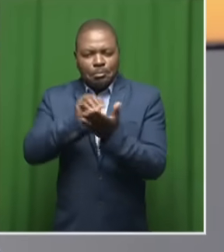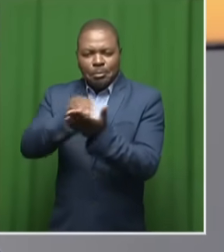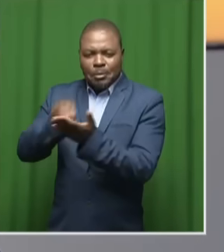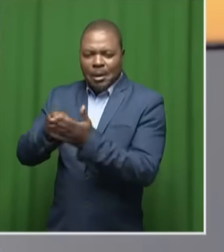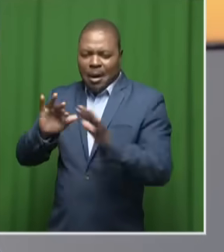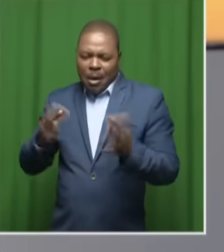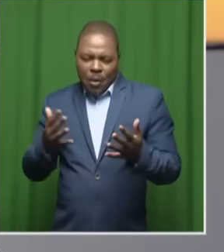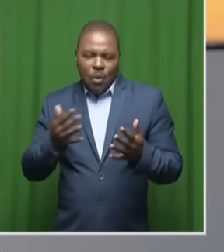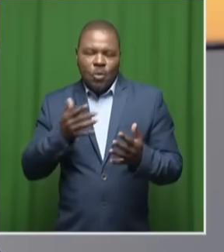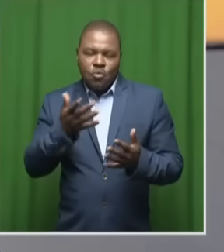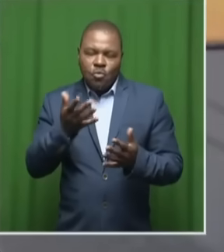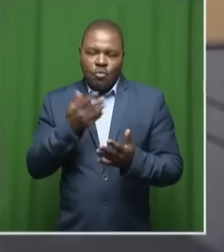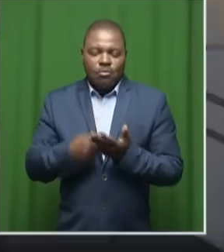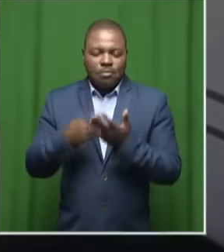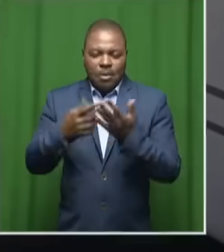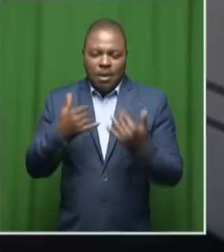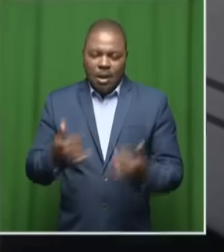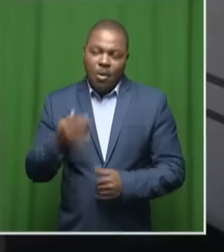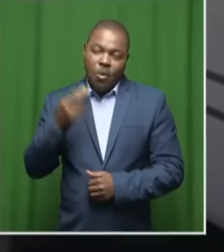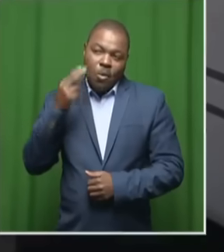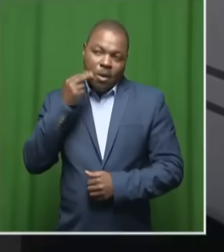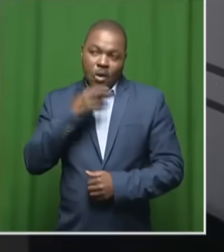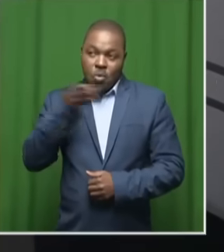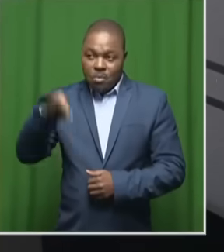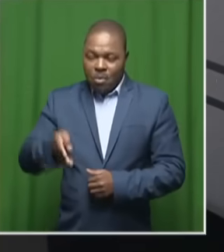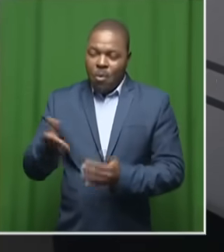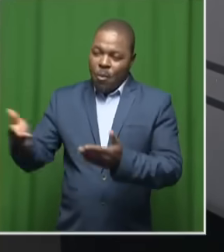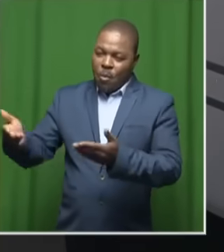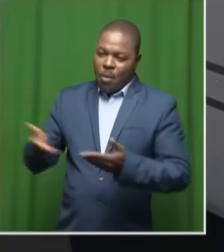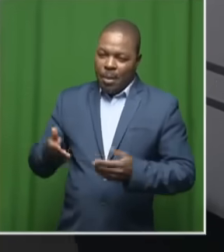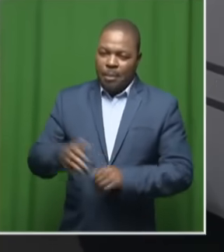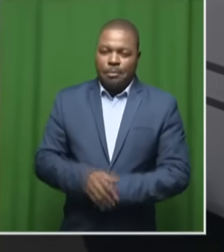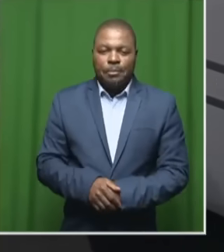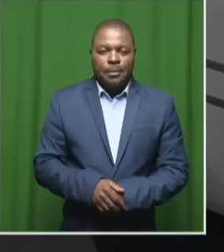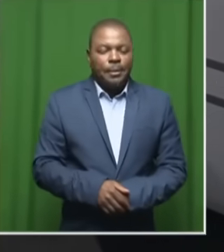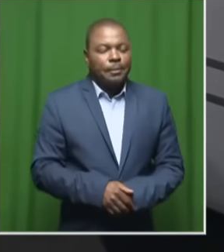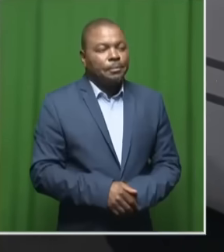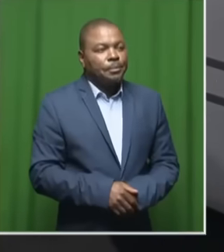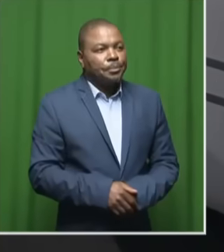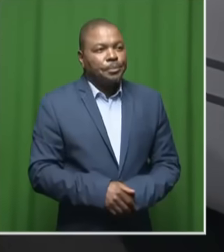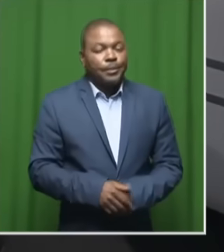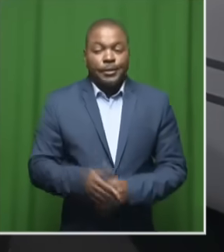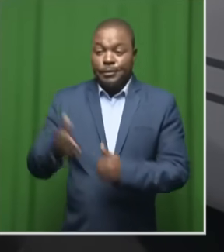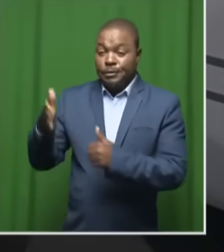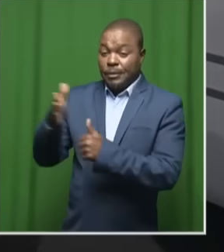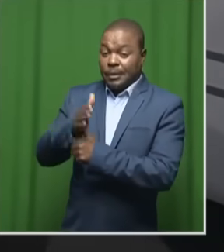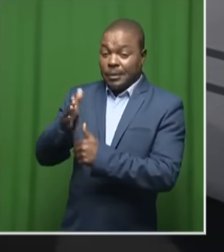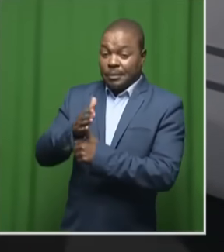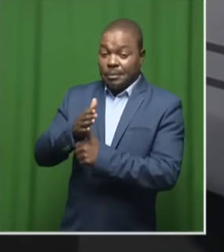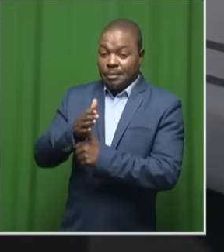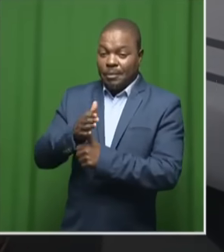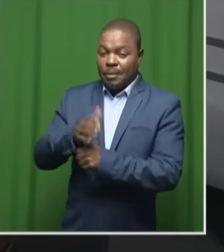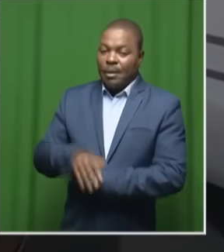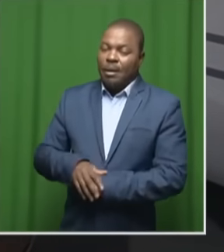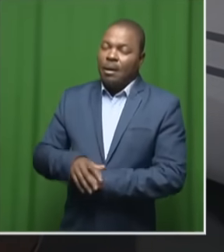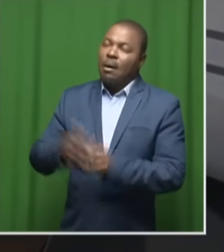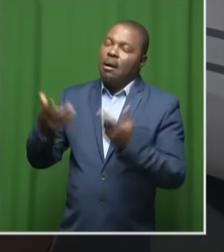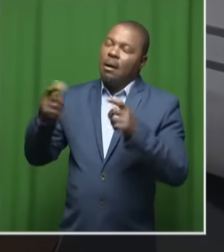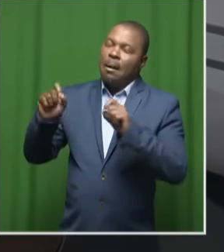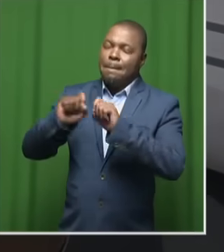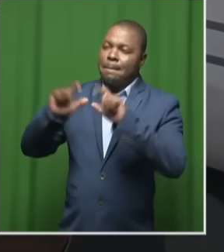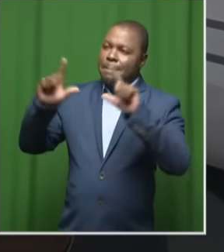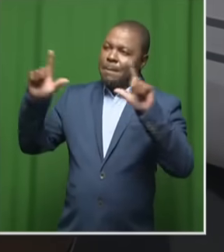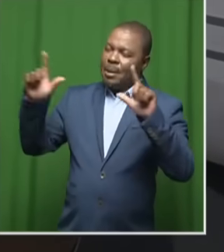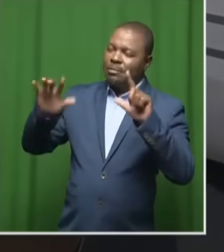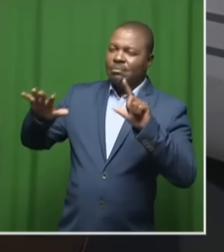nice to have you. Welcome. Thank you very much. So let's have a look. Should we start off with the picture, the big picture,